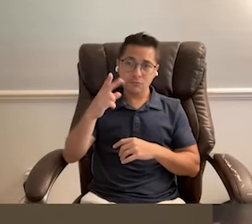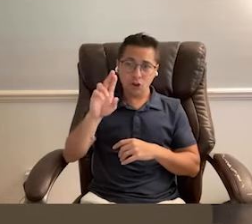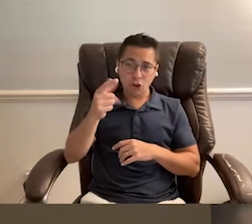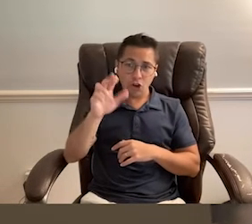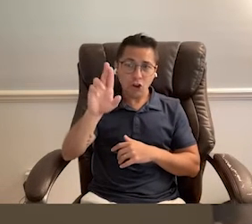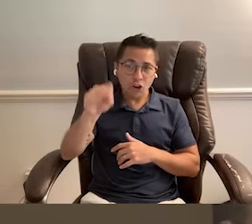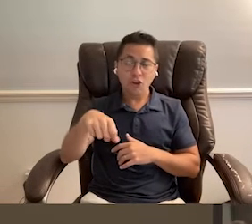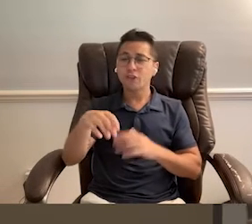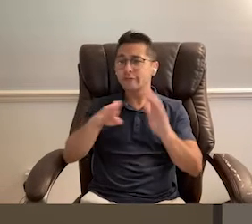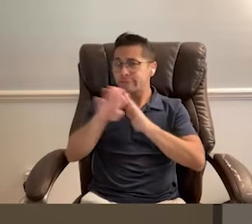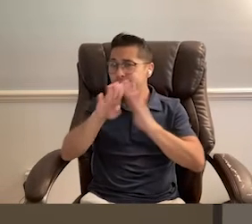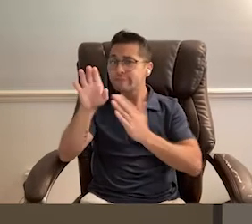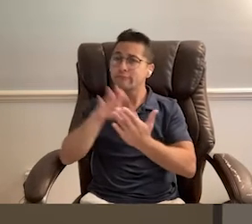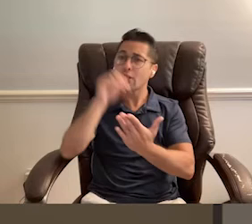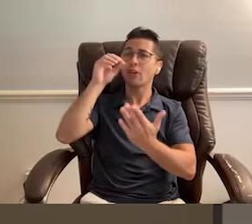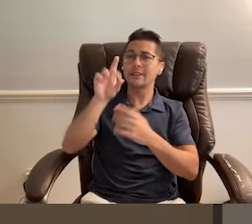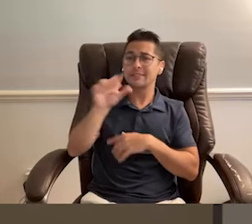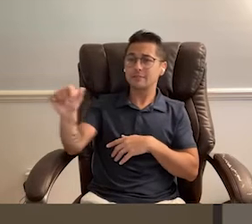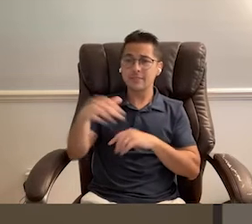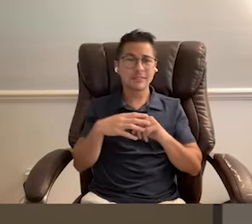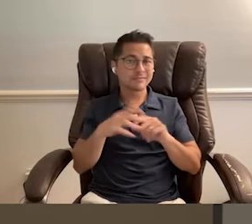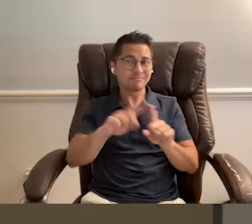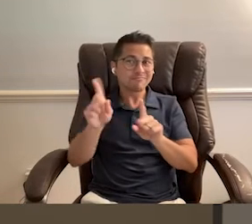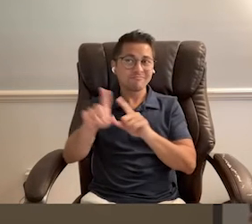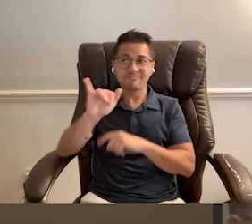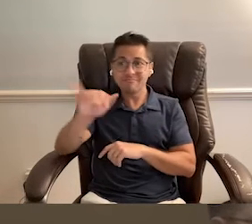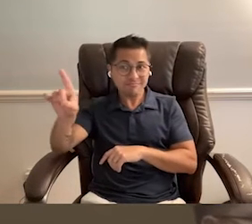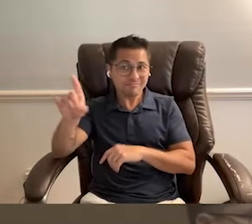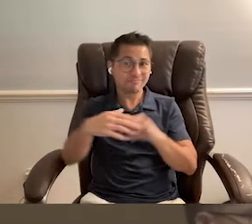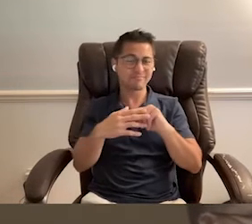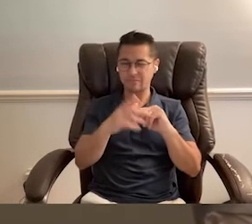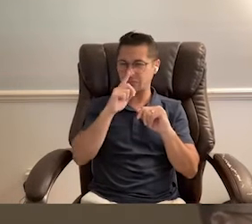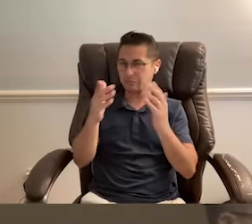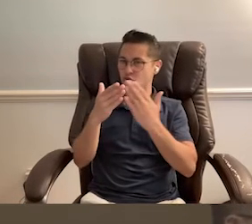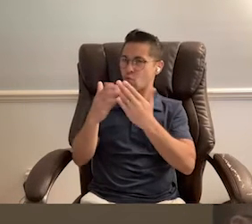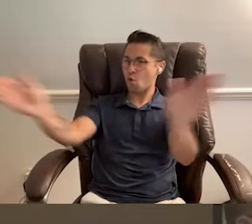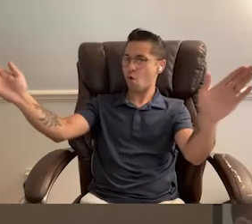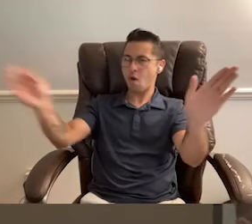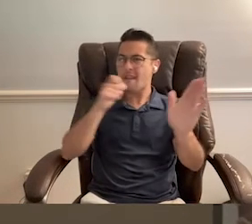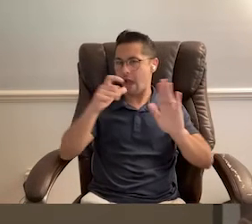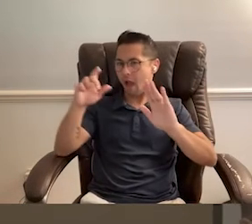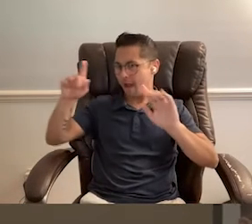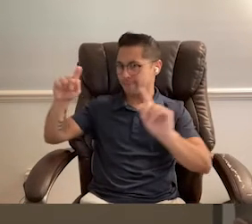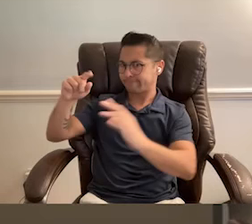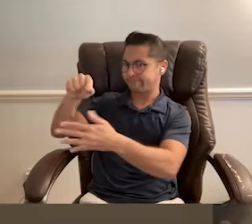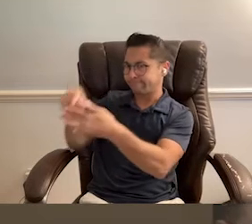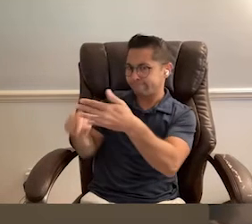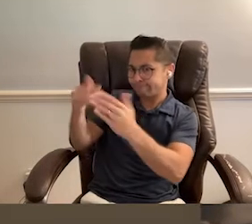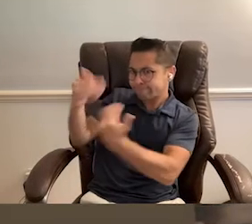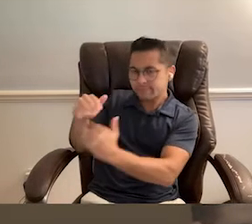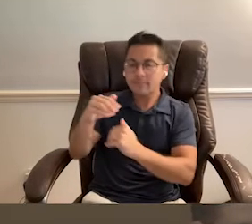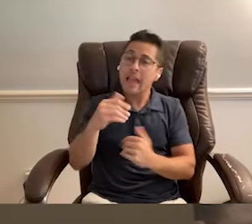disabilities, different types of intellectual disabilities. But it's much broader than just that. You have psychiatric types